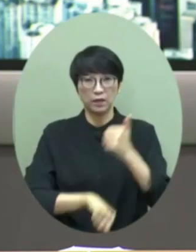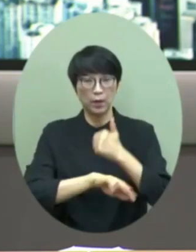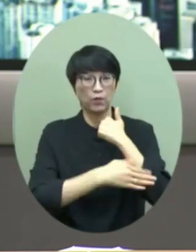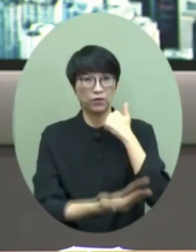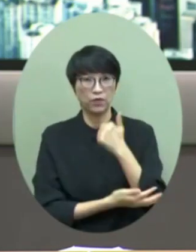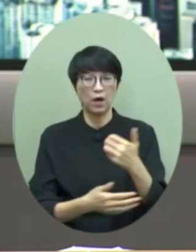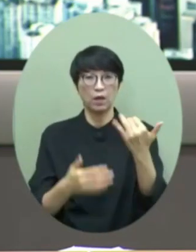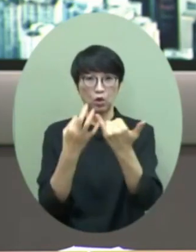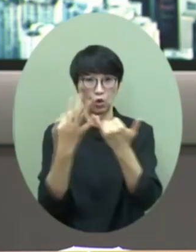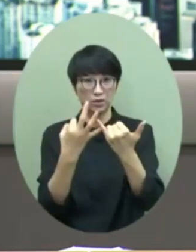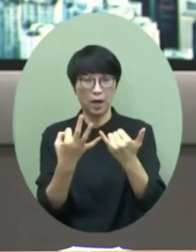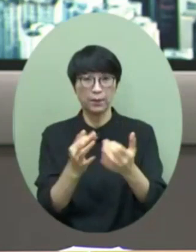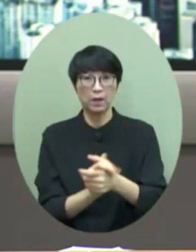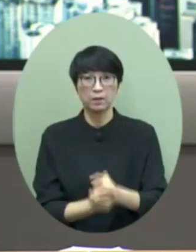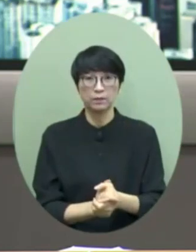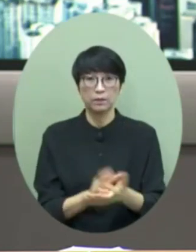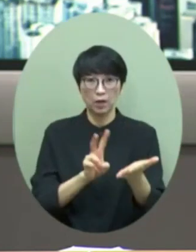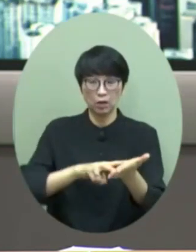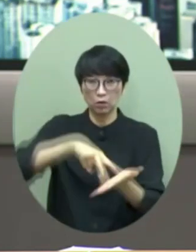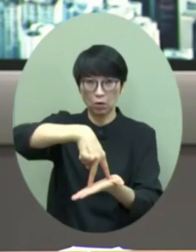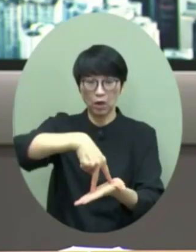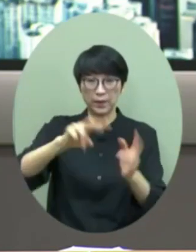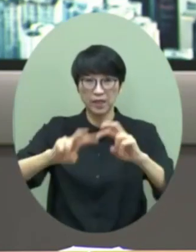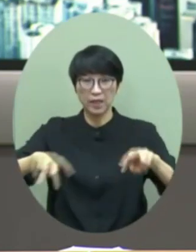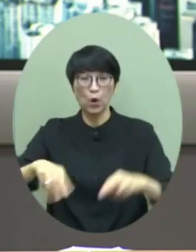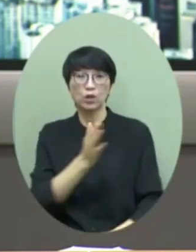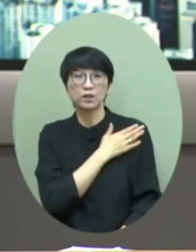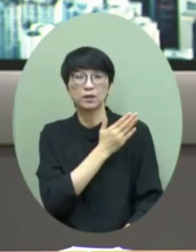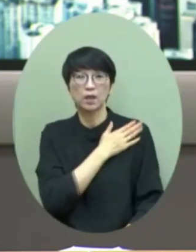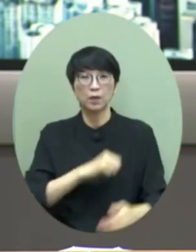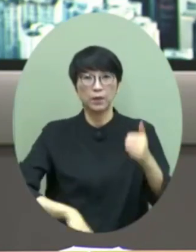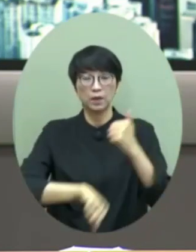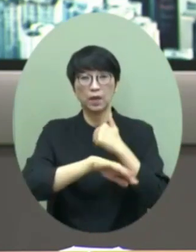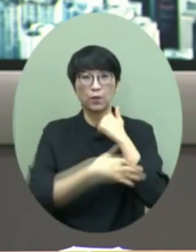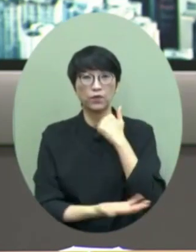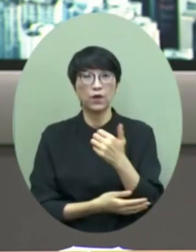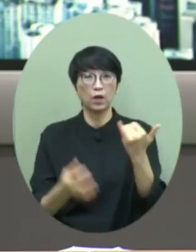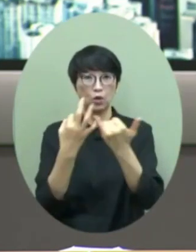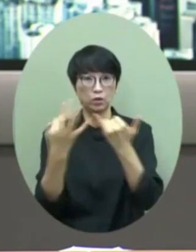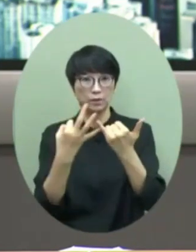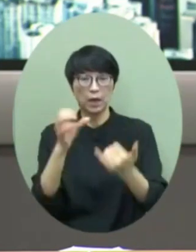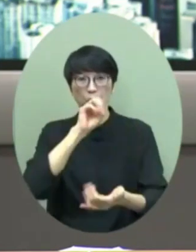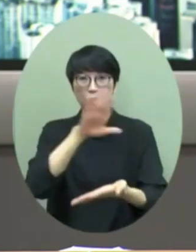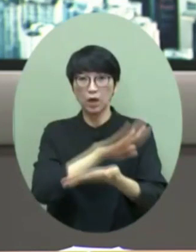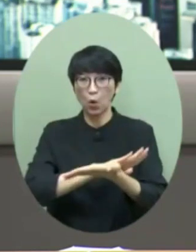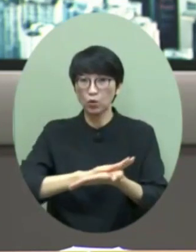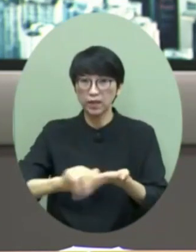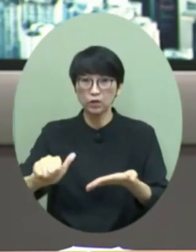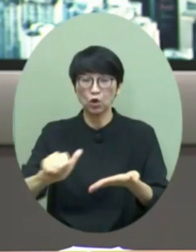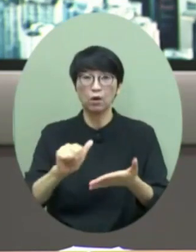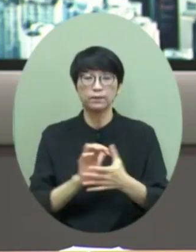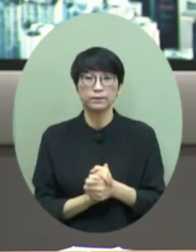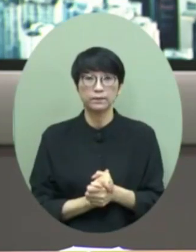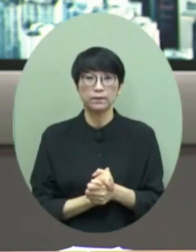Article 63 explicitly say that the Department of Justice is to control the prosecutorial decisions, conduct